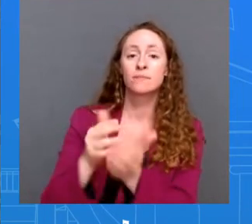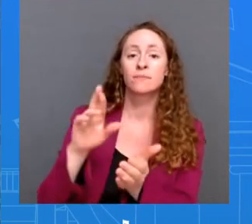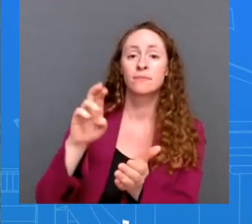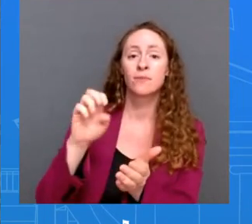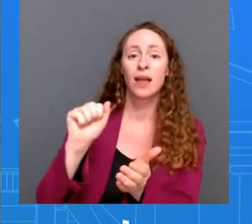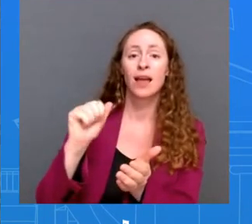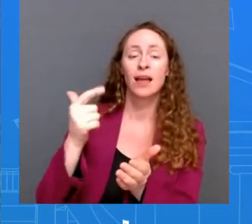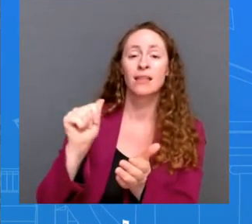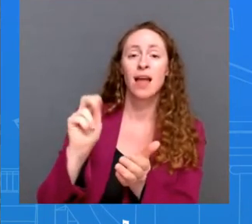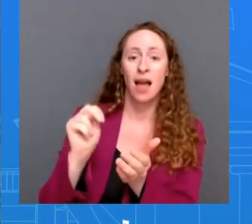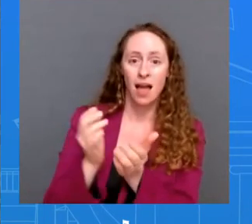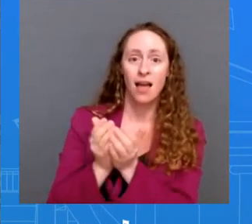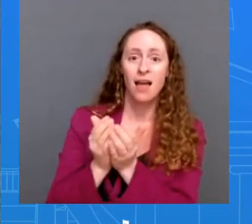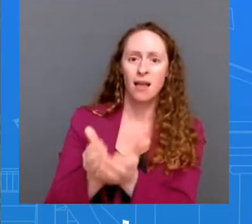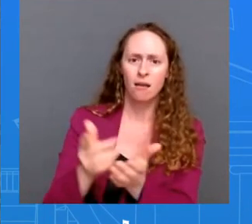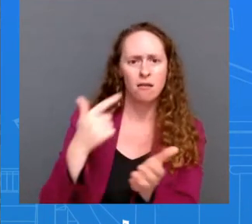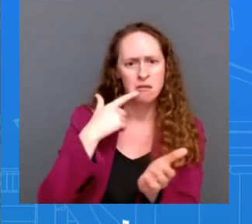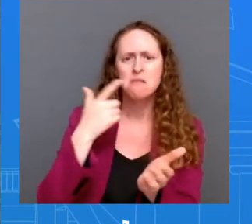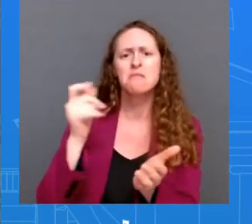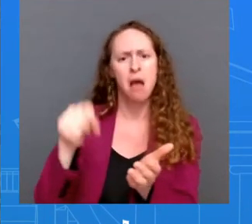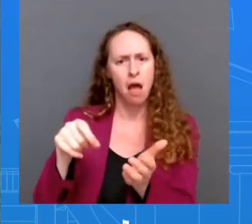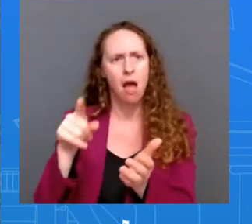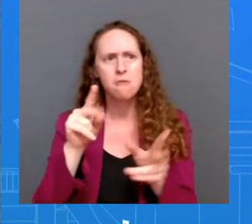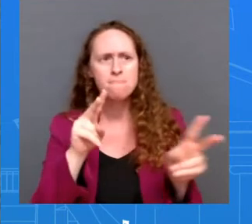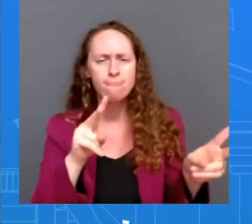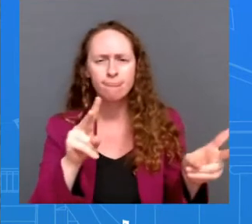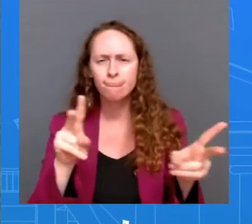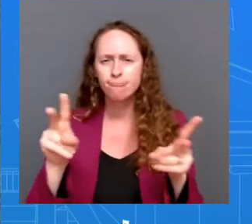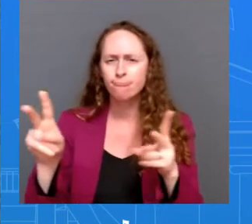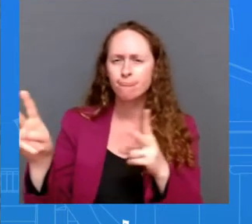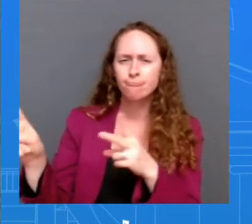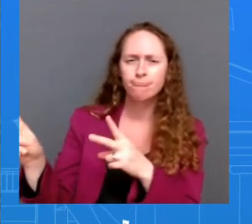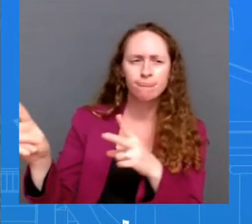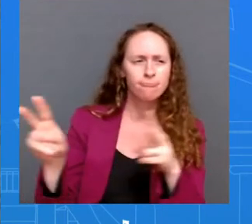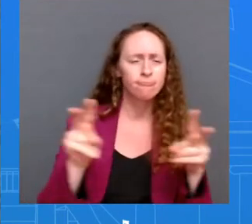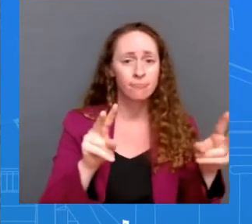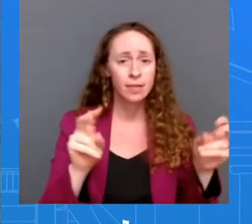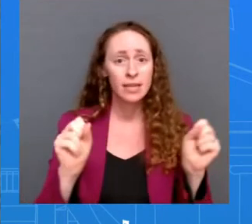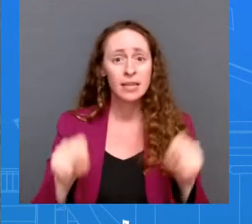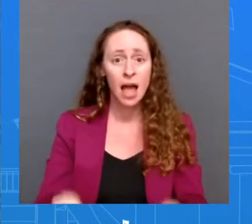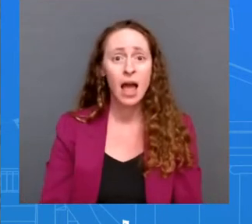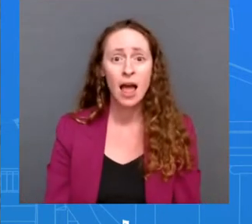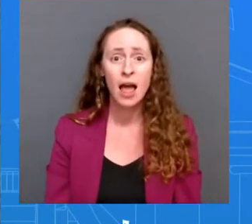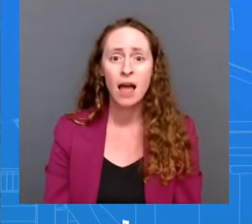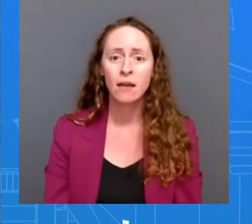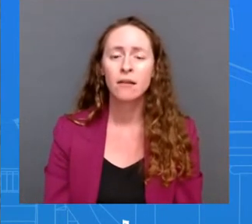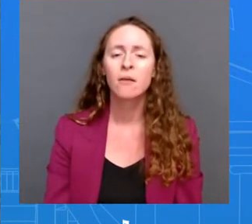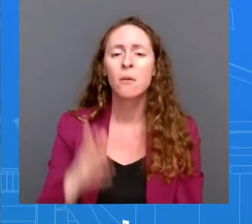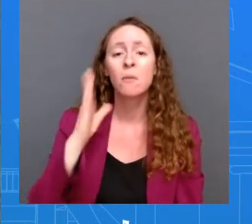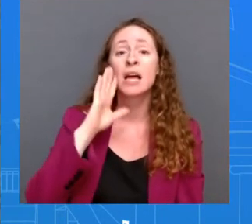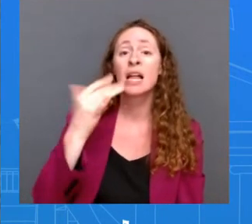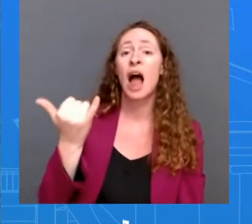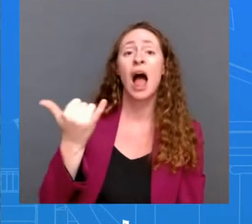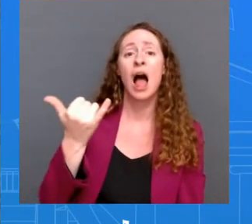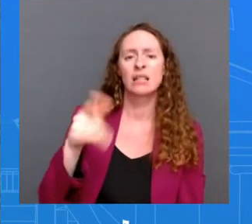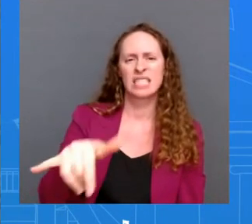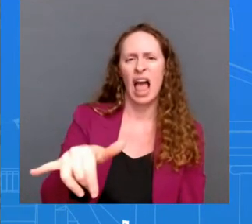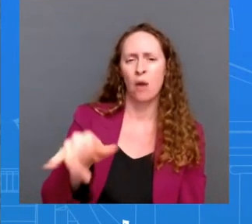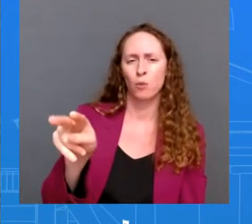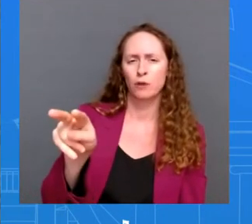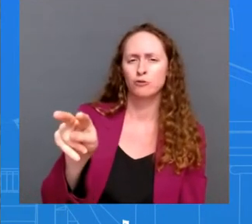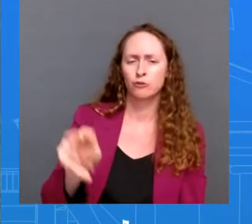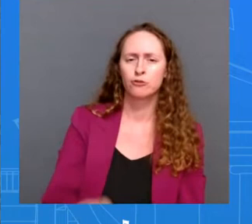situation. They'll be there for a little bit longer than they were originally planned to be